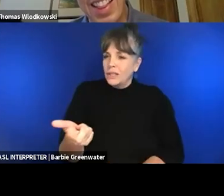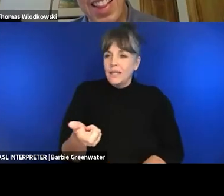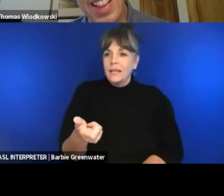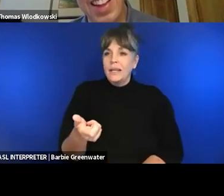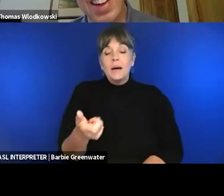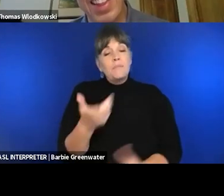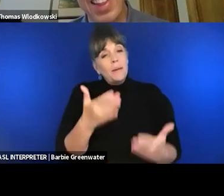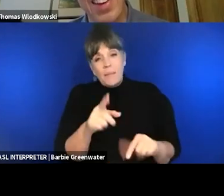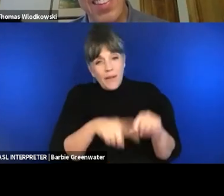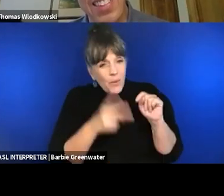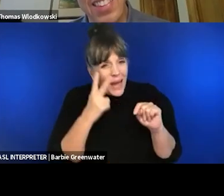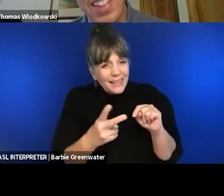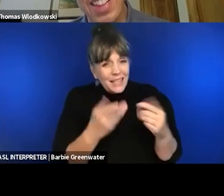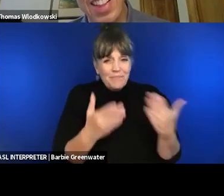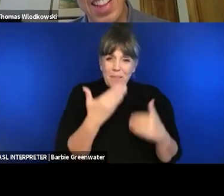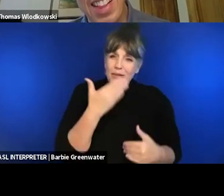maybe it's good. I don't know. Yeah.